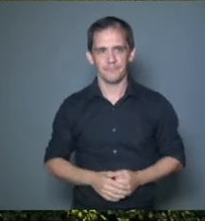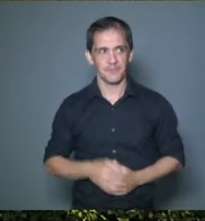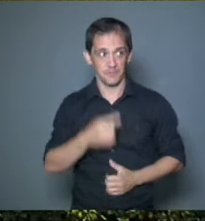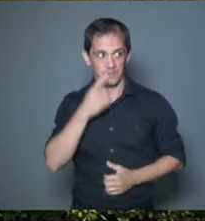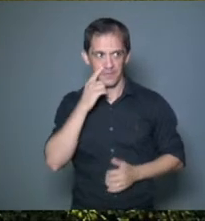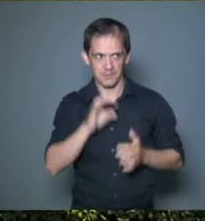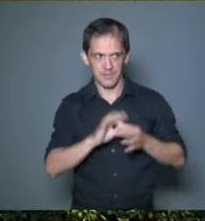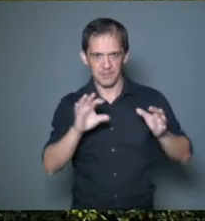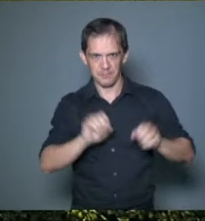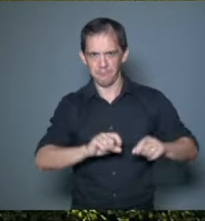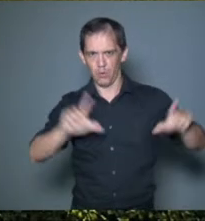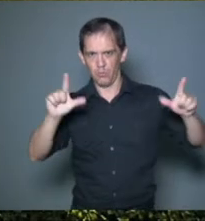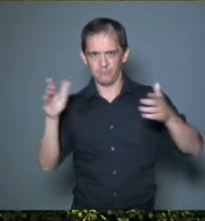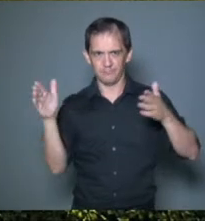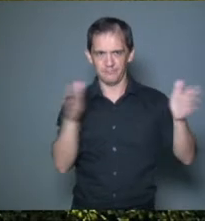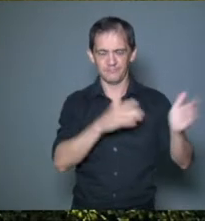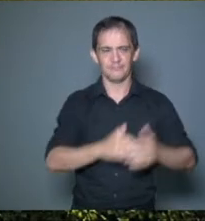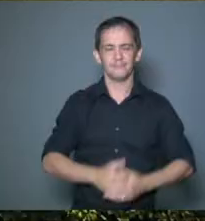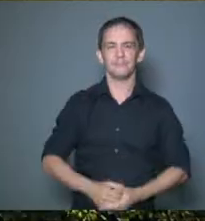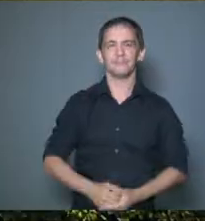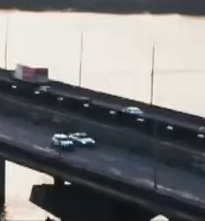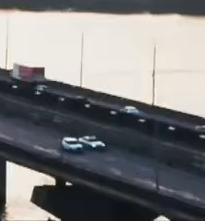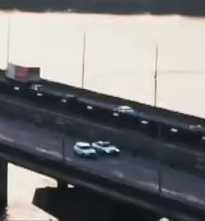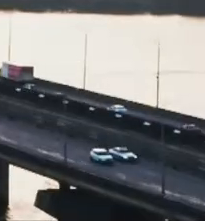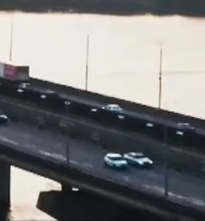Horizonte SLC is. So let's watch the video.